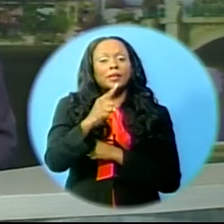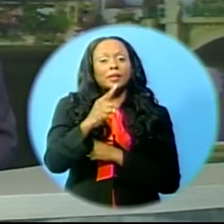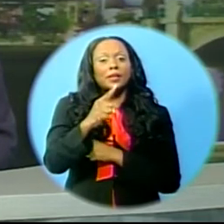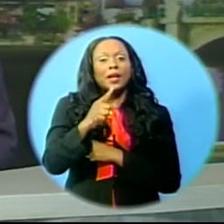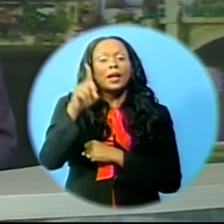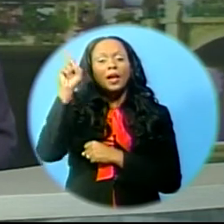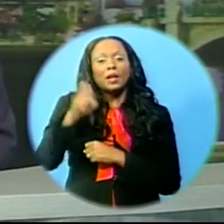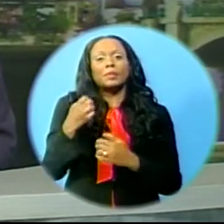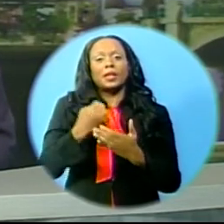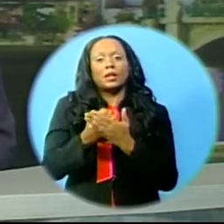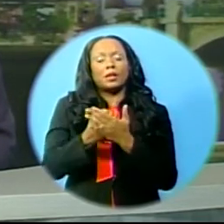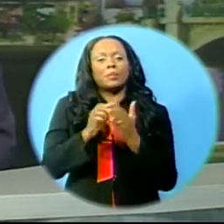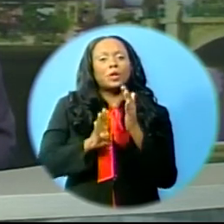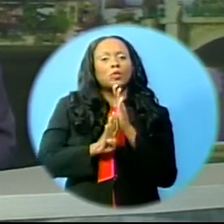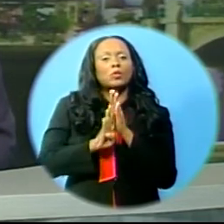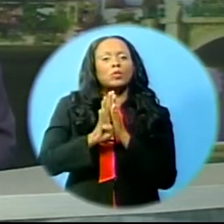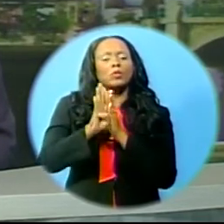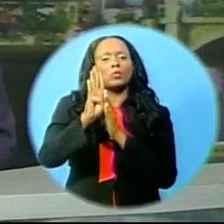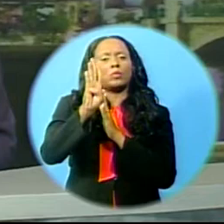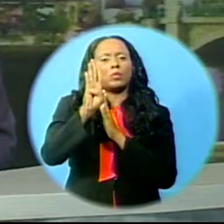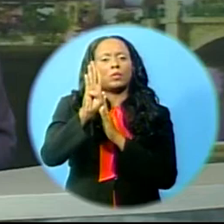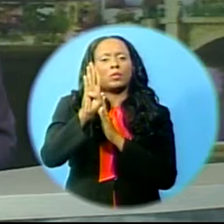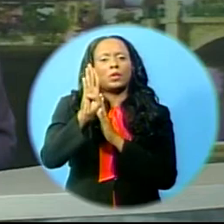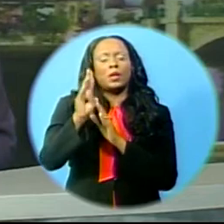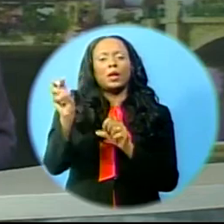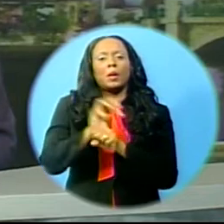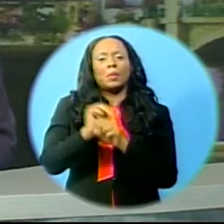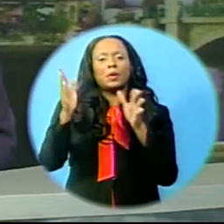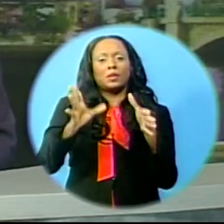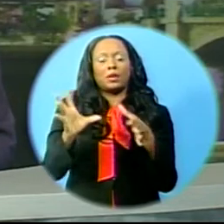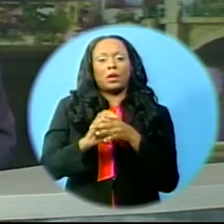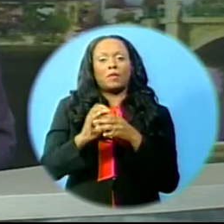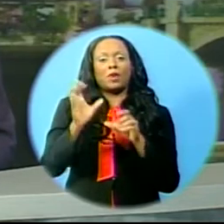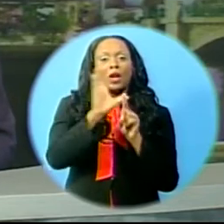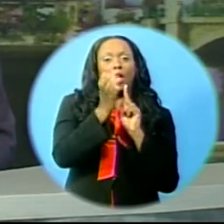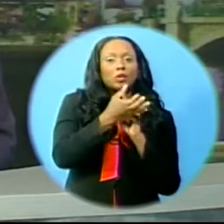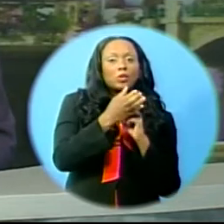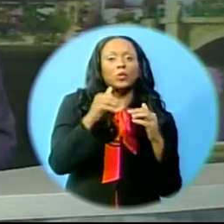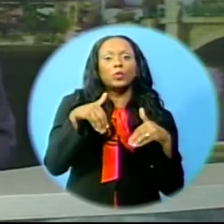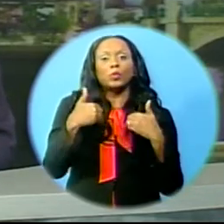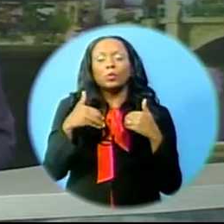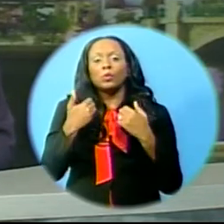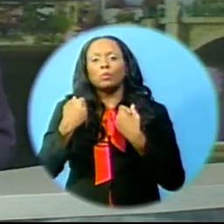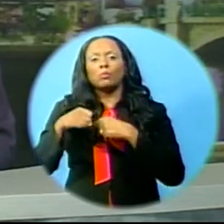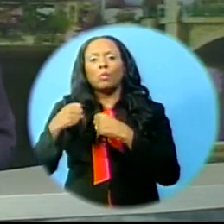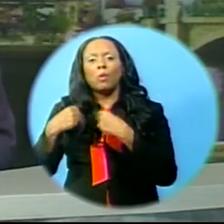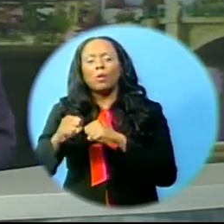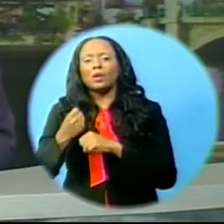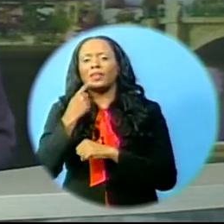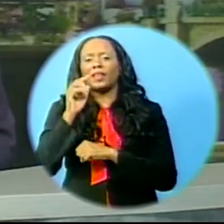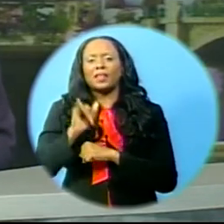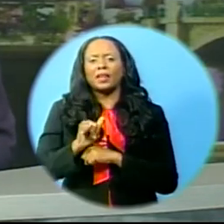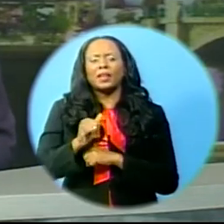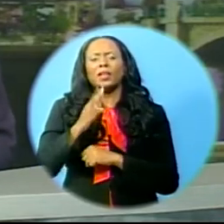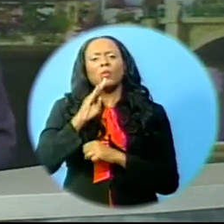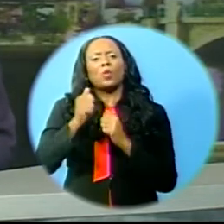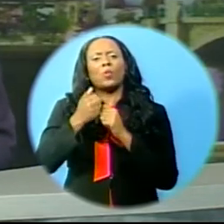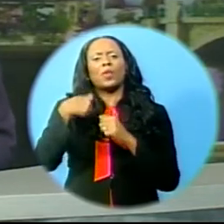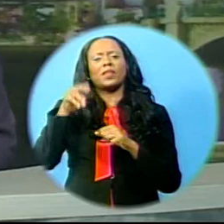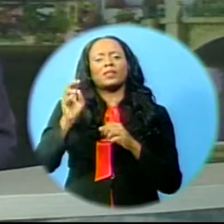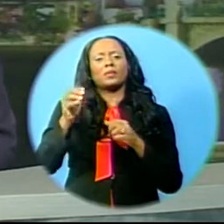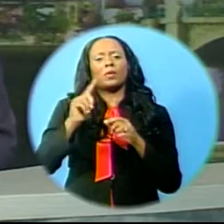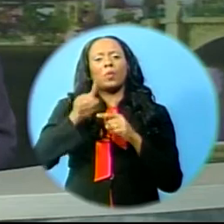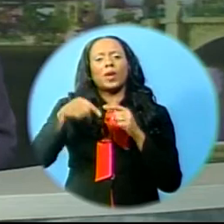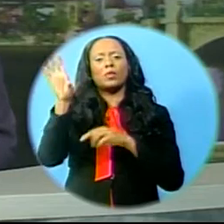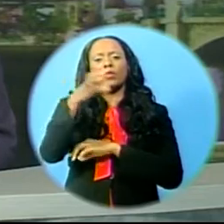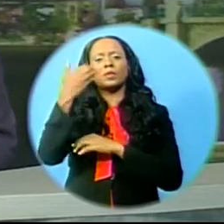to spur economic growth. That's the view of Minister of Culture, Sports and Youth Stephen Lashley. He spoke to CBC News after a